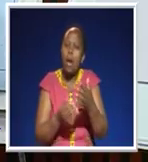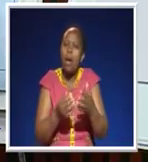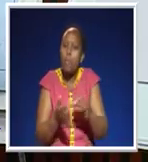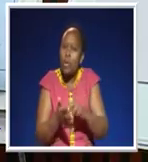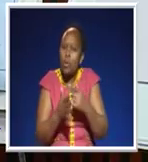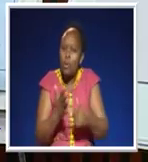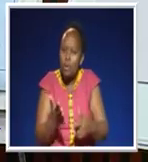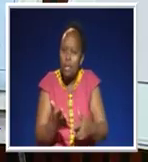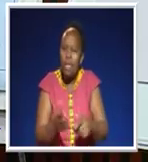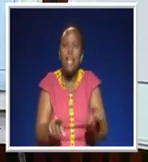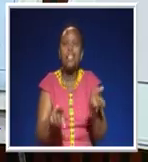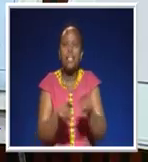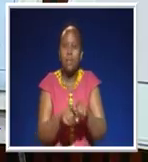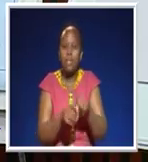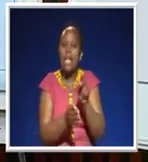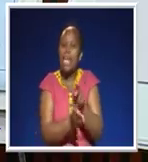our environment.